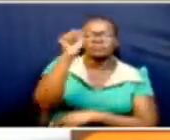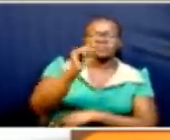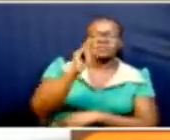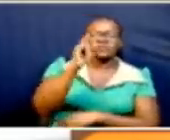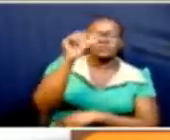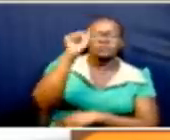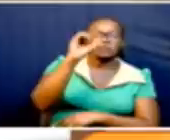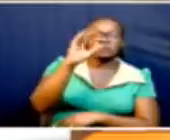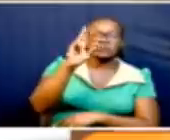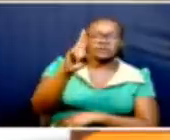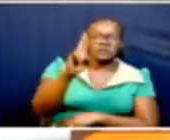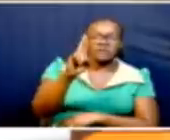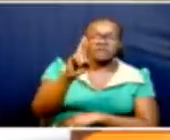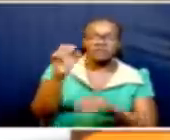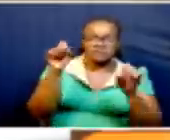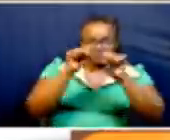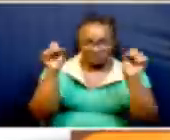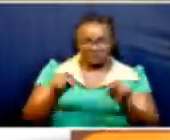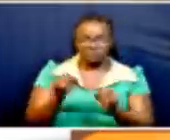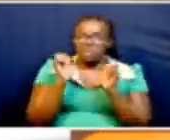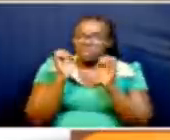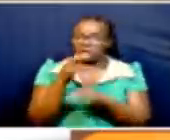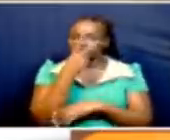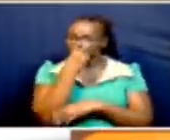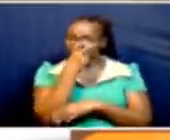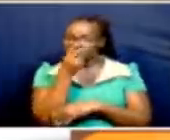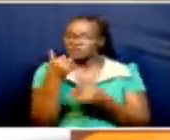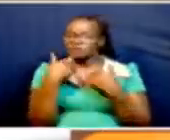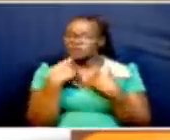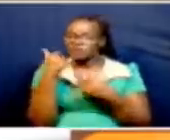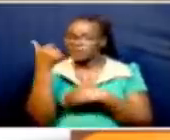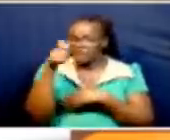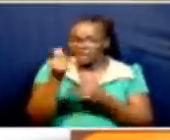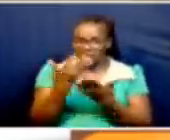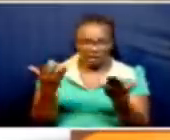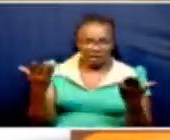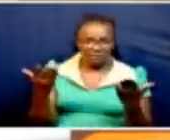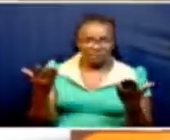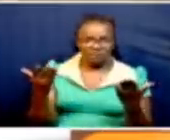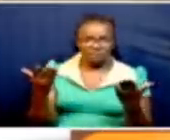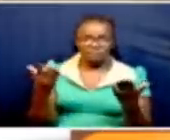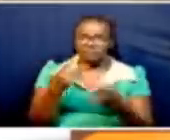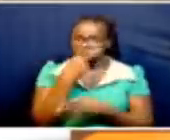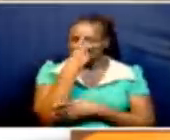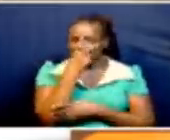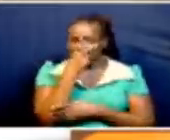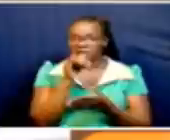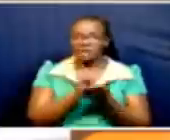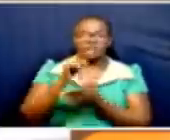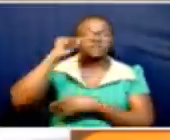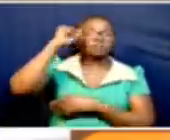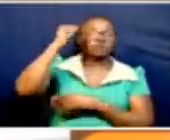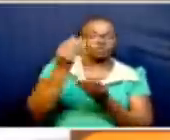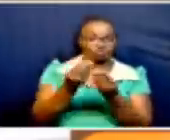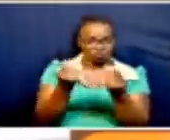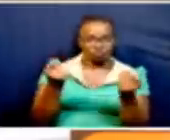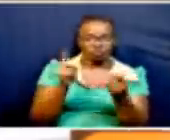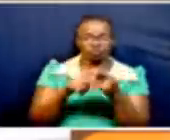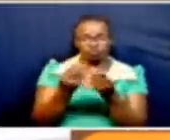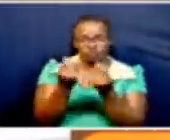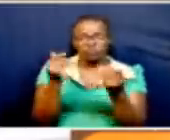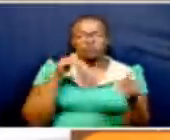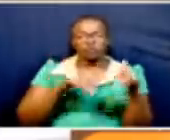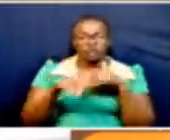whereby if somebody is suspected to be having any property, now that is the political solution for handling corruption. If